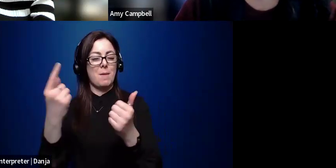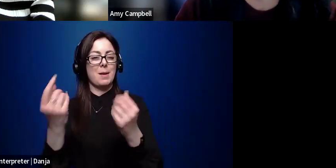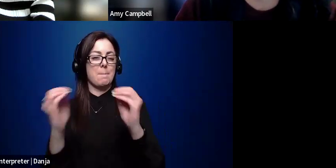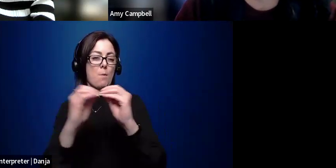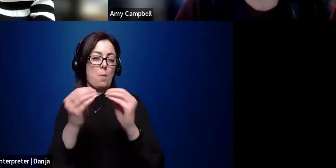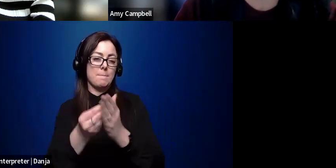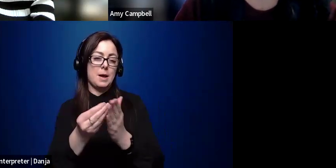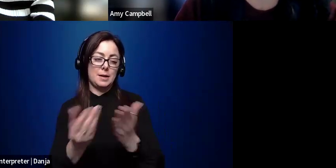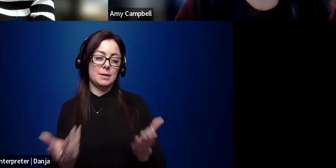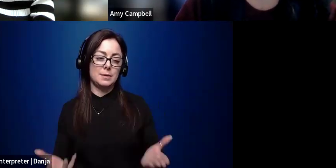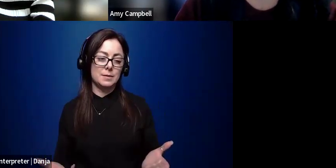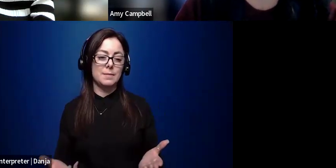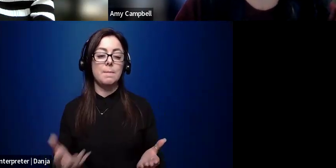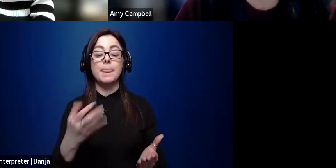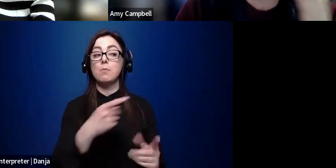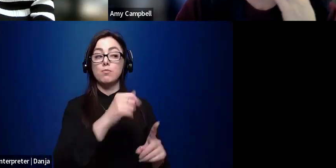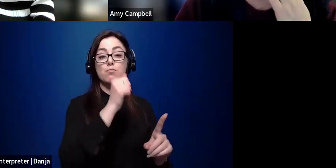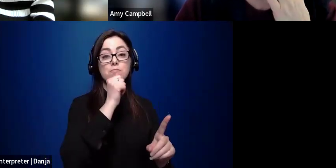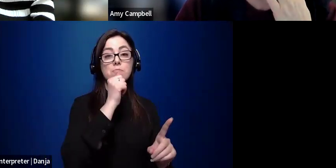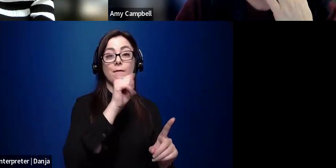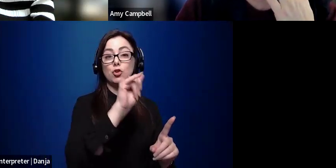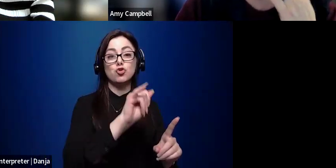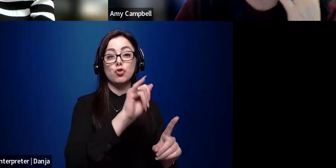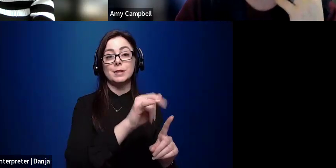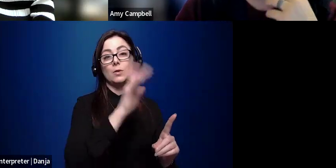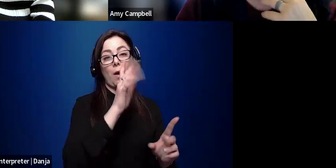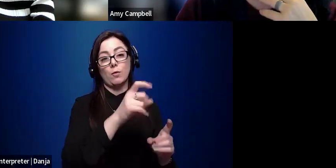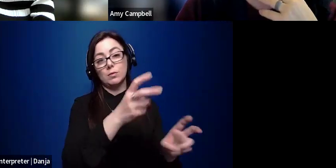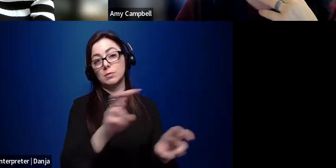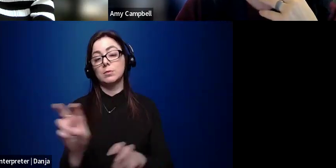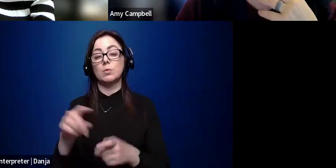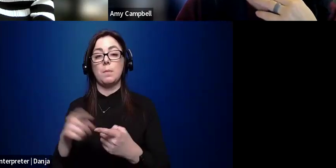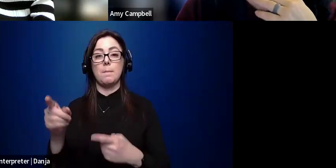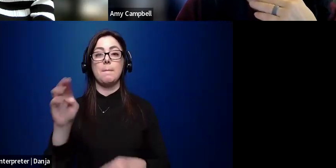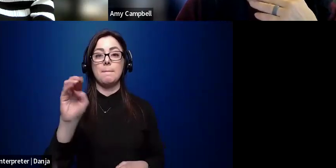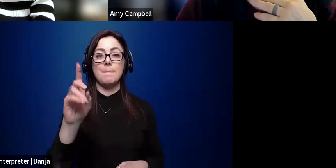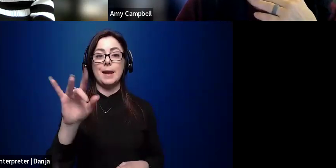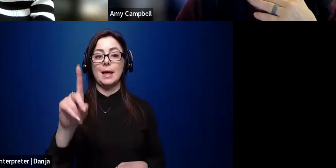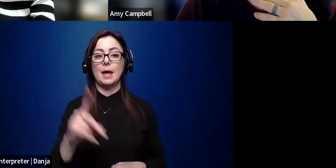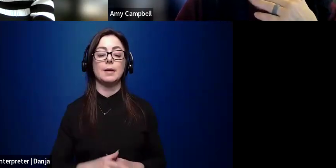And moves more people out of private insurance and into Medicaid eventually.